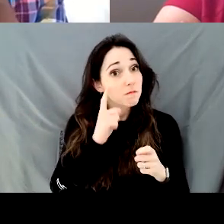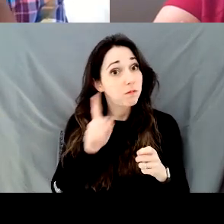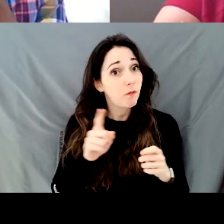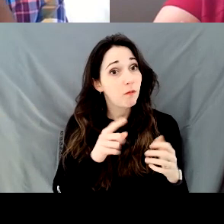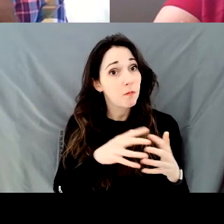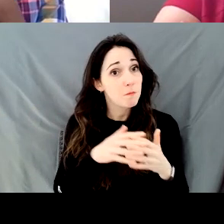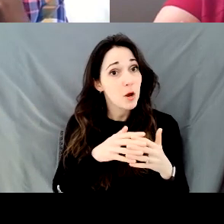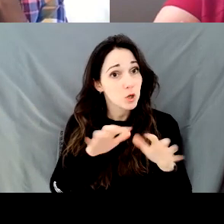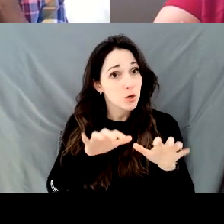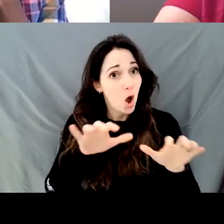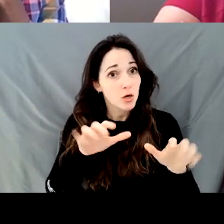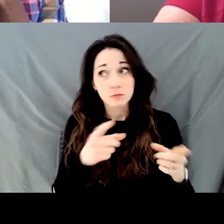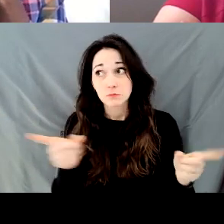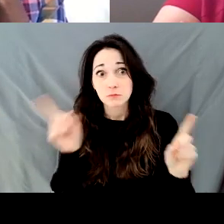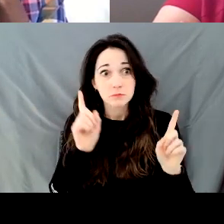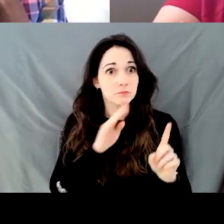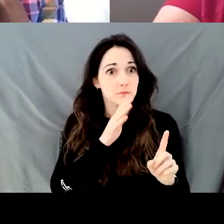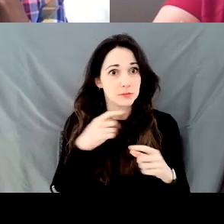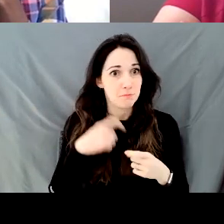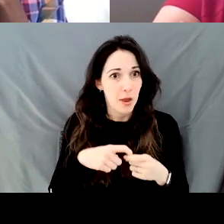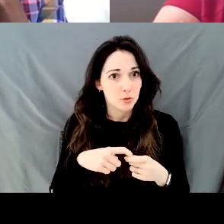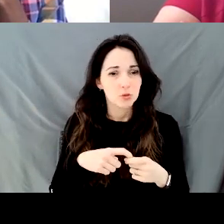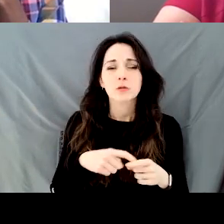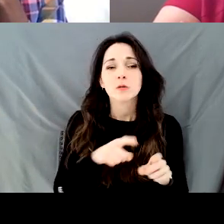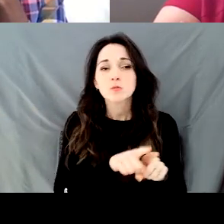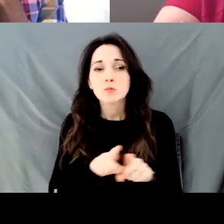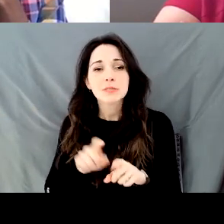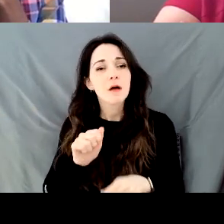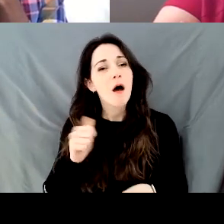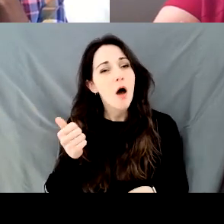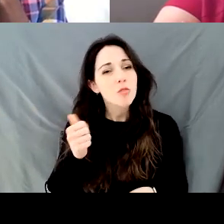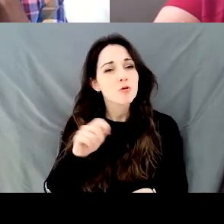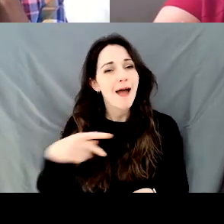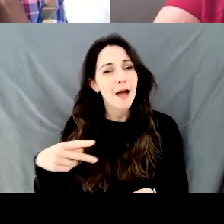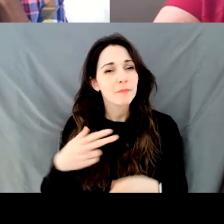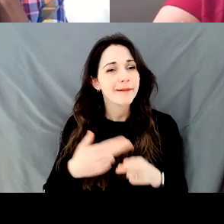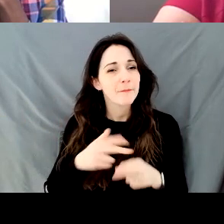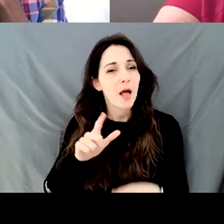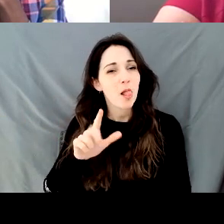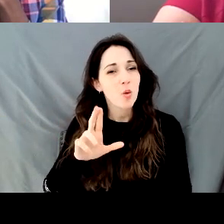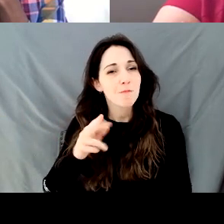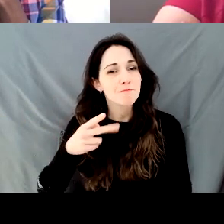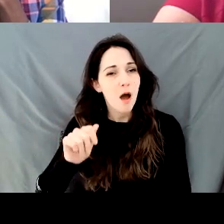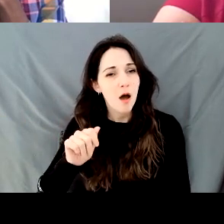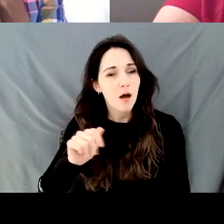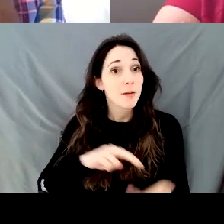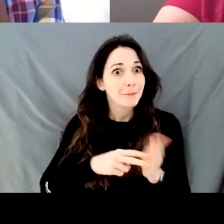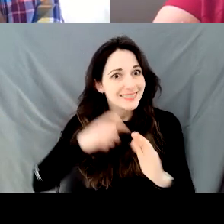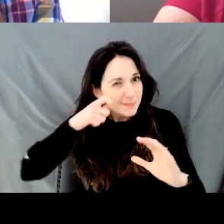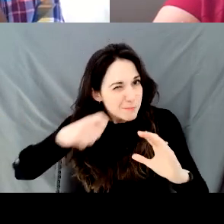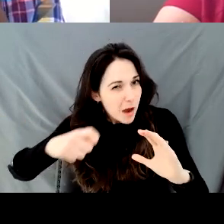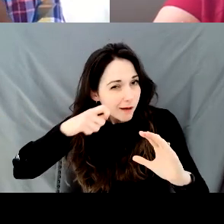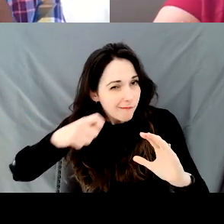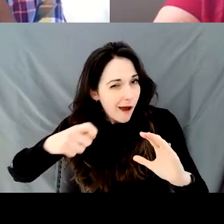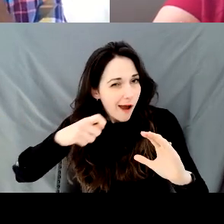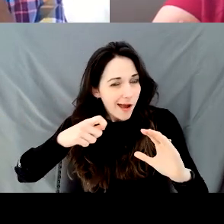actually made an app that's called Lupa, which is like magnifying glass in Spanish. And what they